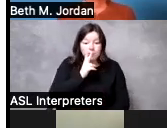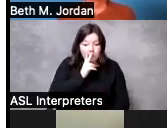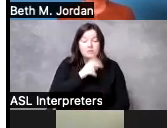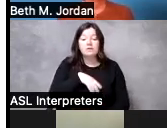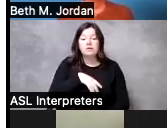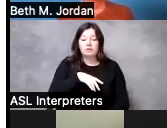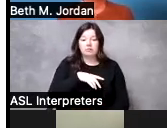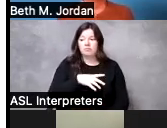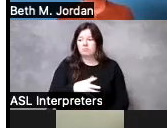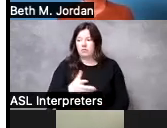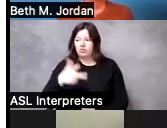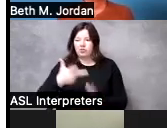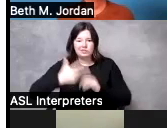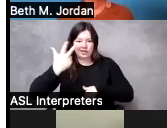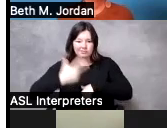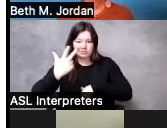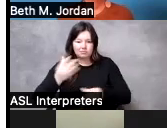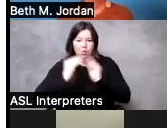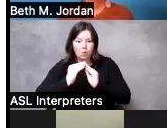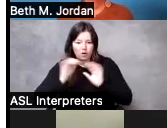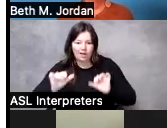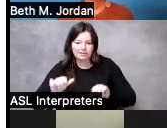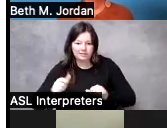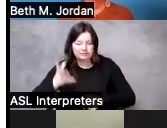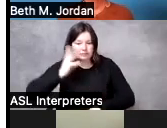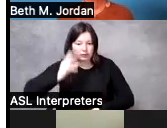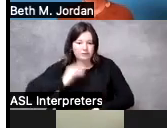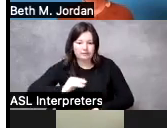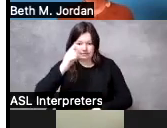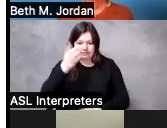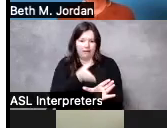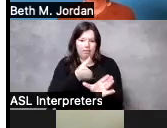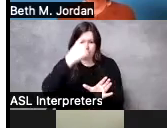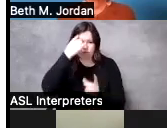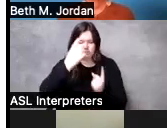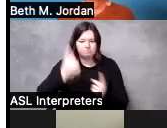psychological distress. And so there is clearly a strong relationship between the two.